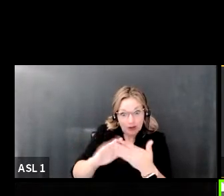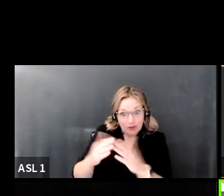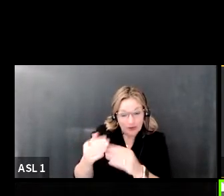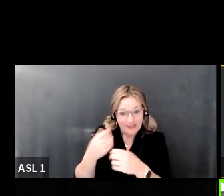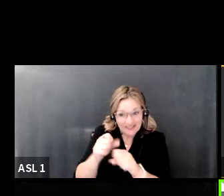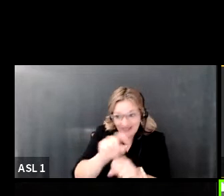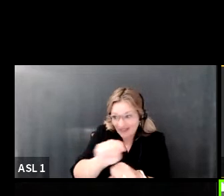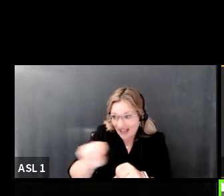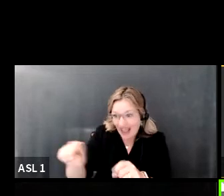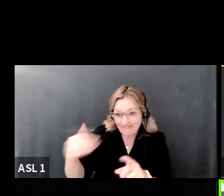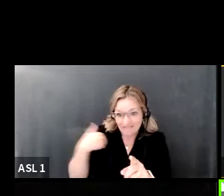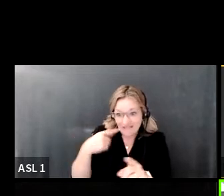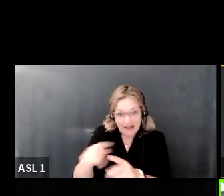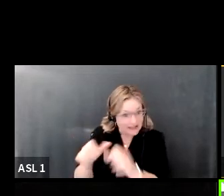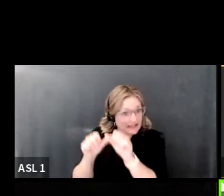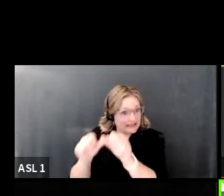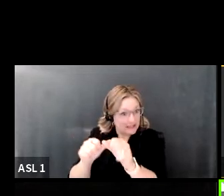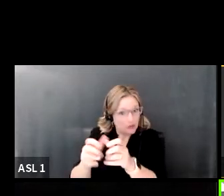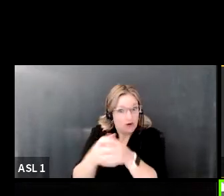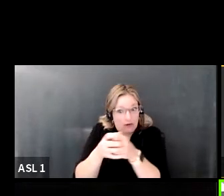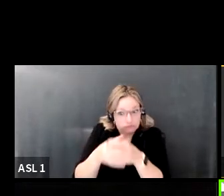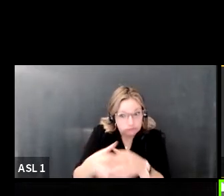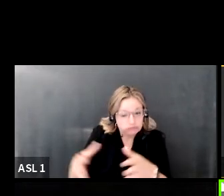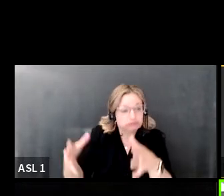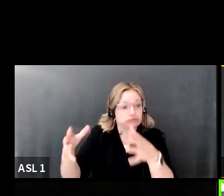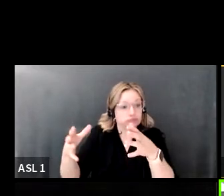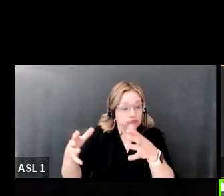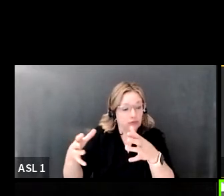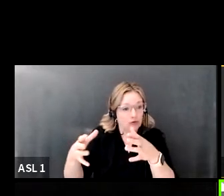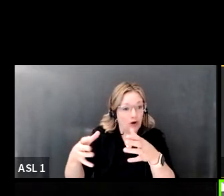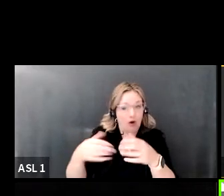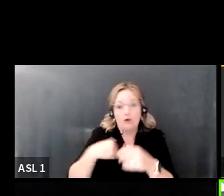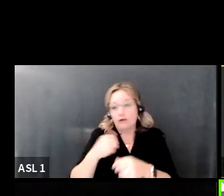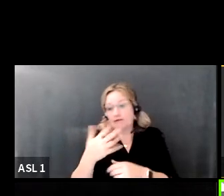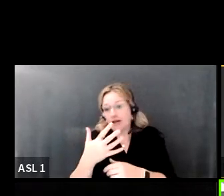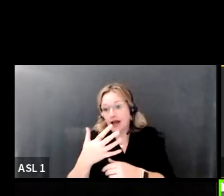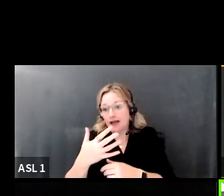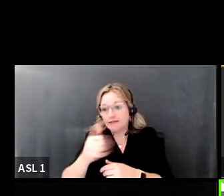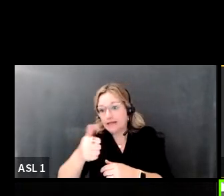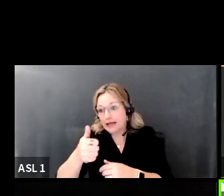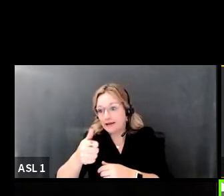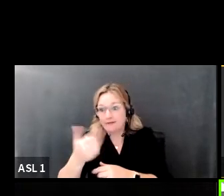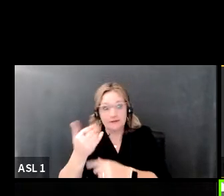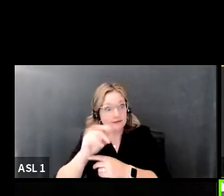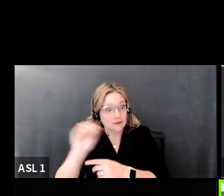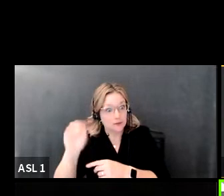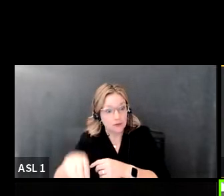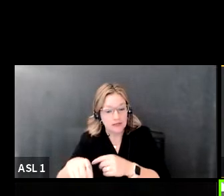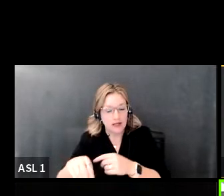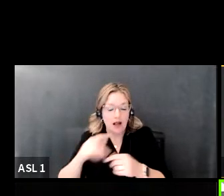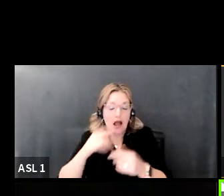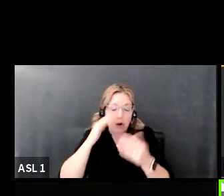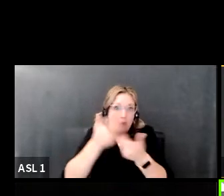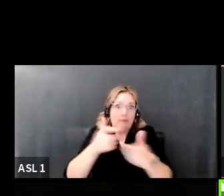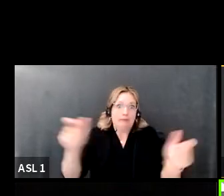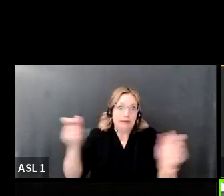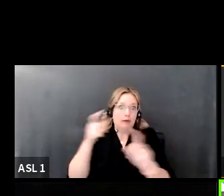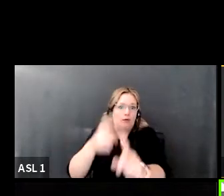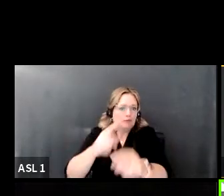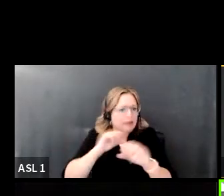can maintain that demand and grow with us over the course of that five ten fifteen percent those are stretch goals but they're they're